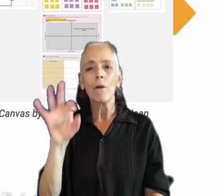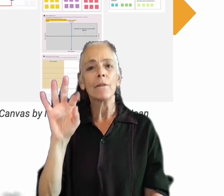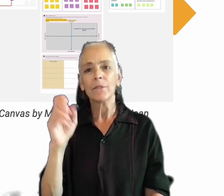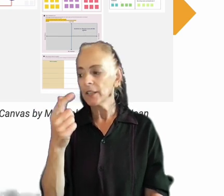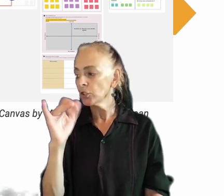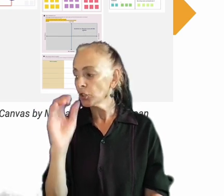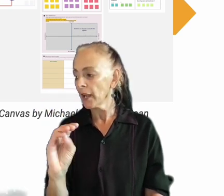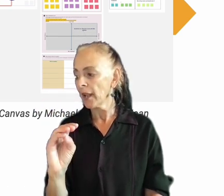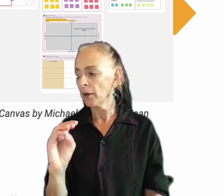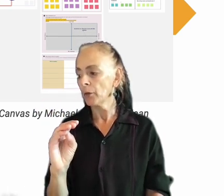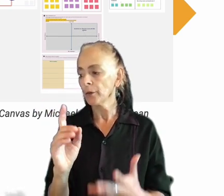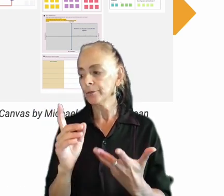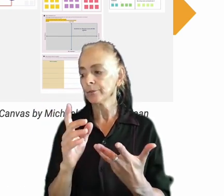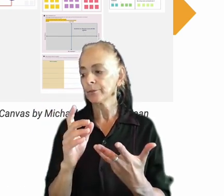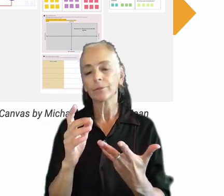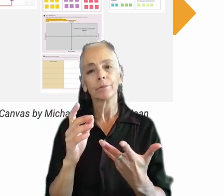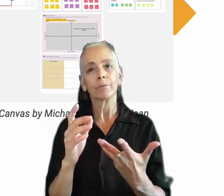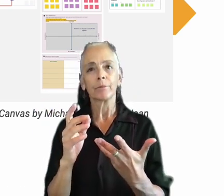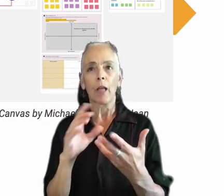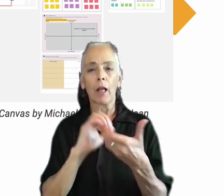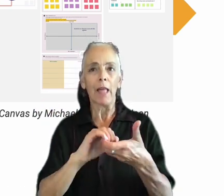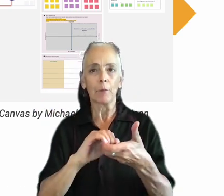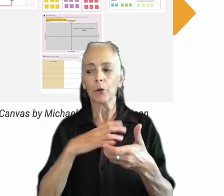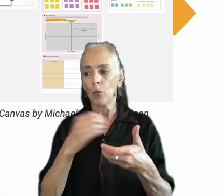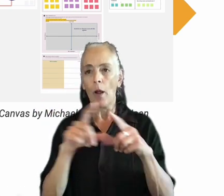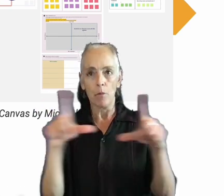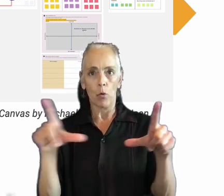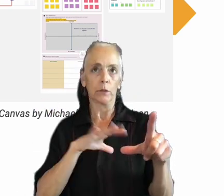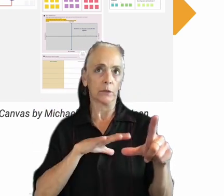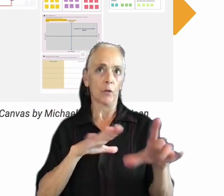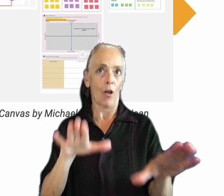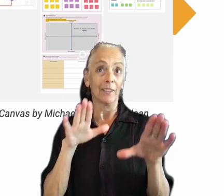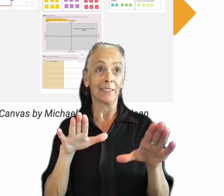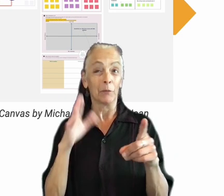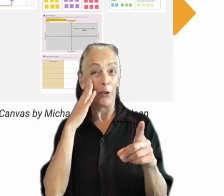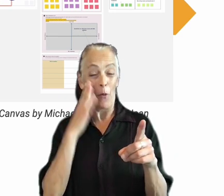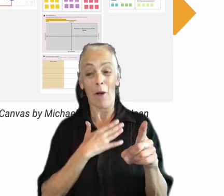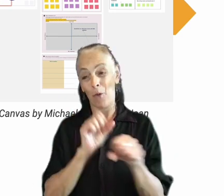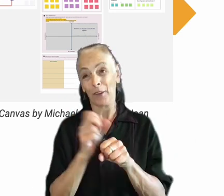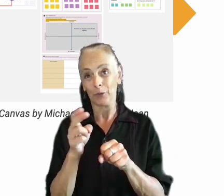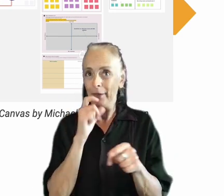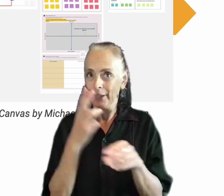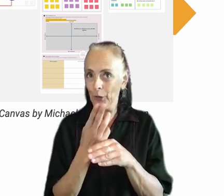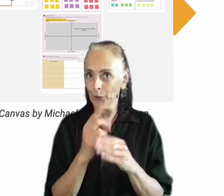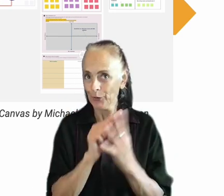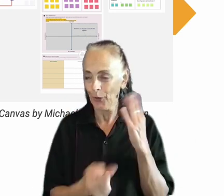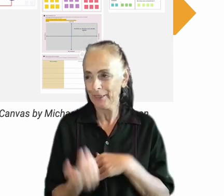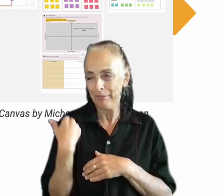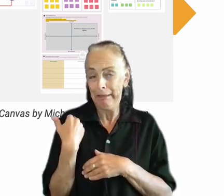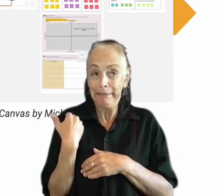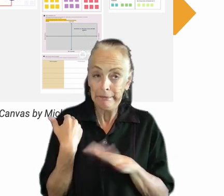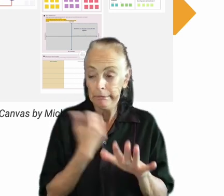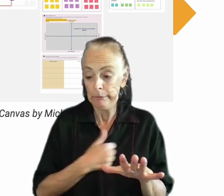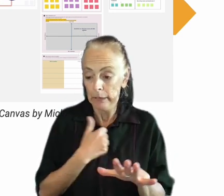awesome and they are tools that i did not use in the past um if you know about my work history apologies to